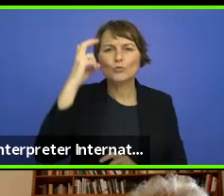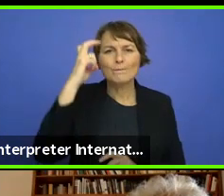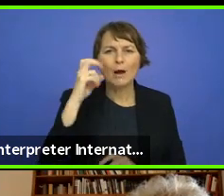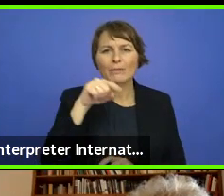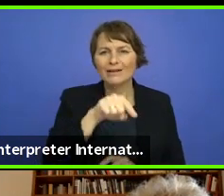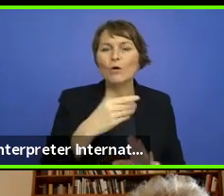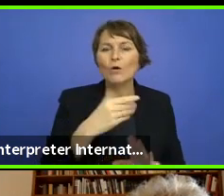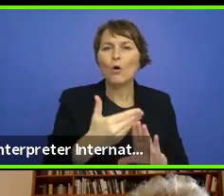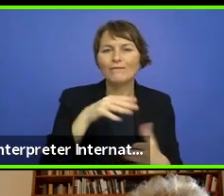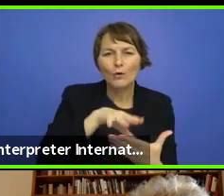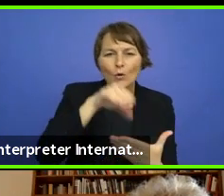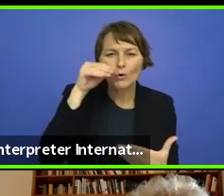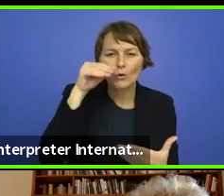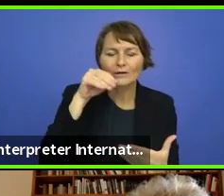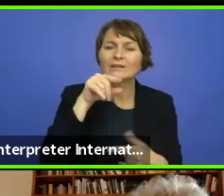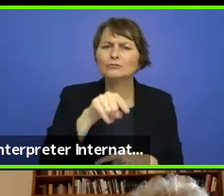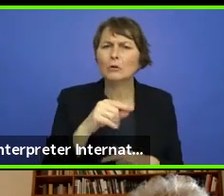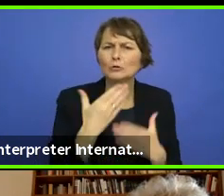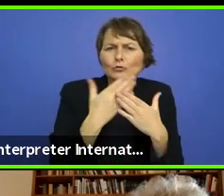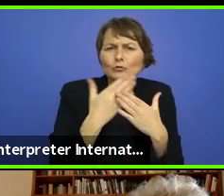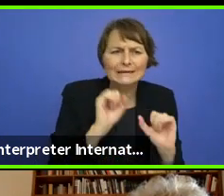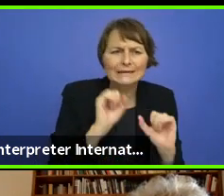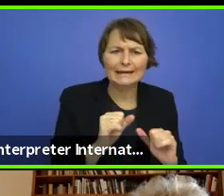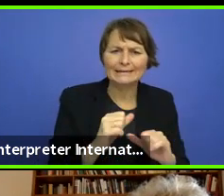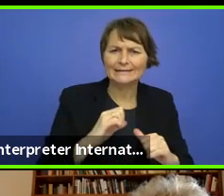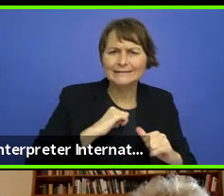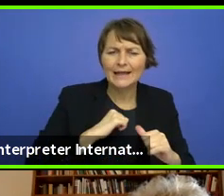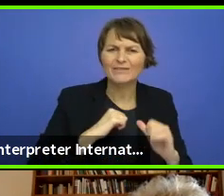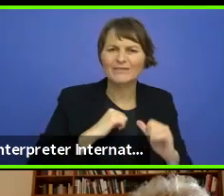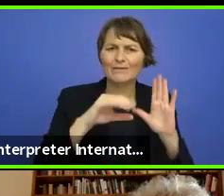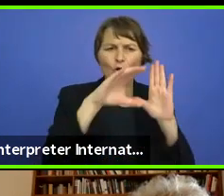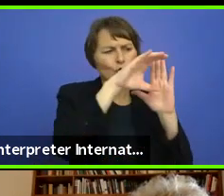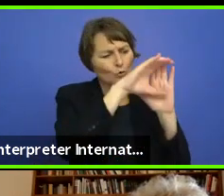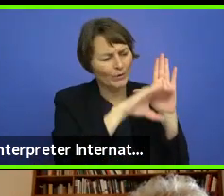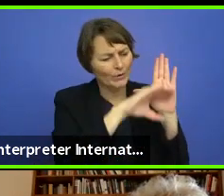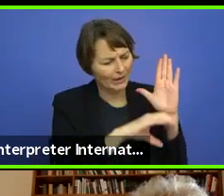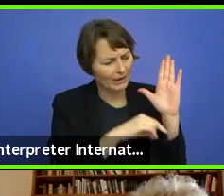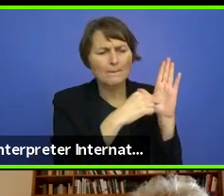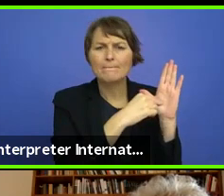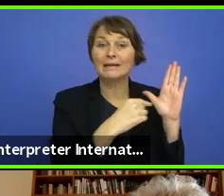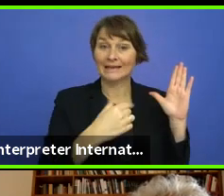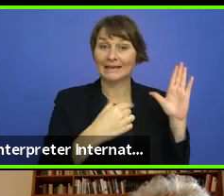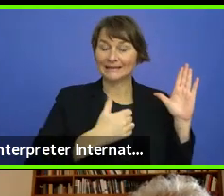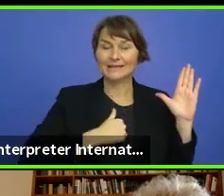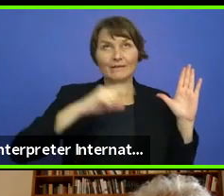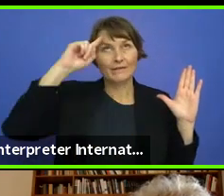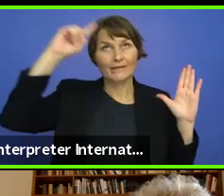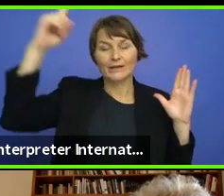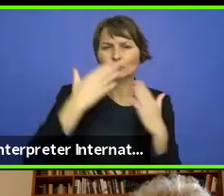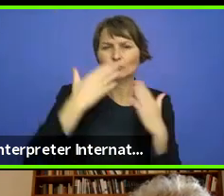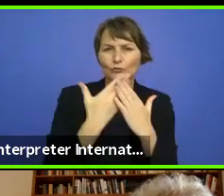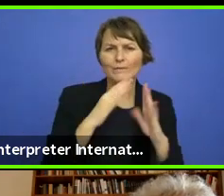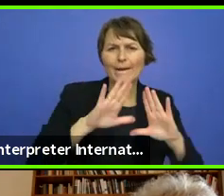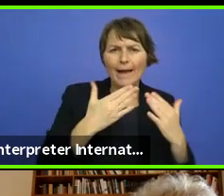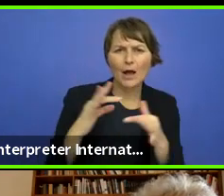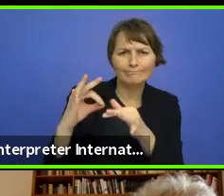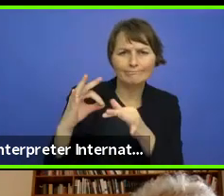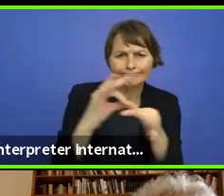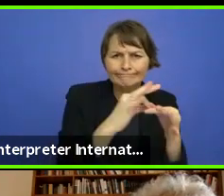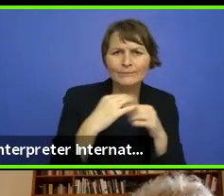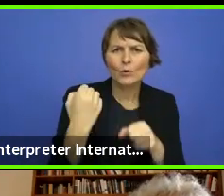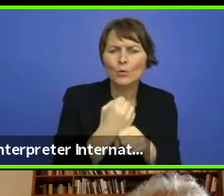extracurricular structure develop their own ways of working together, of cooperation, and of transdisciplinary work.